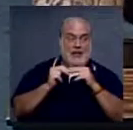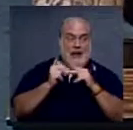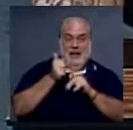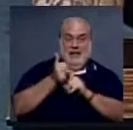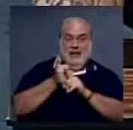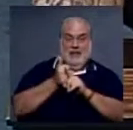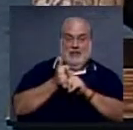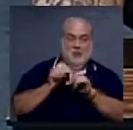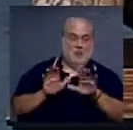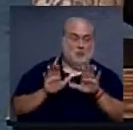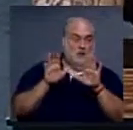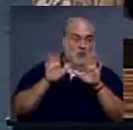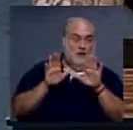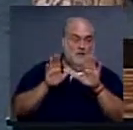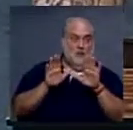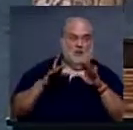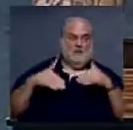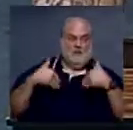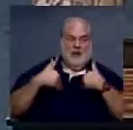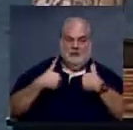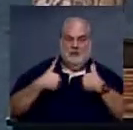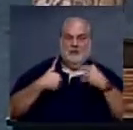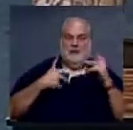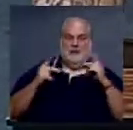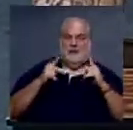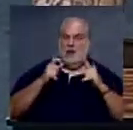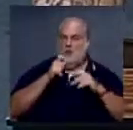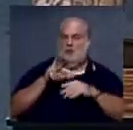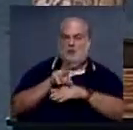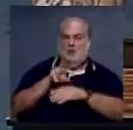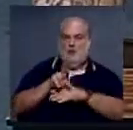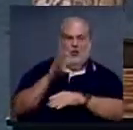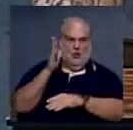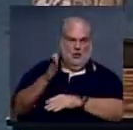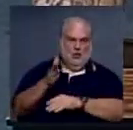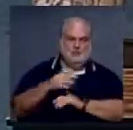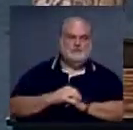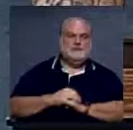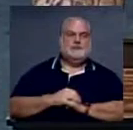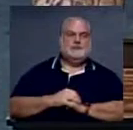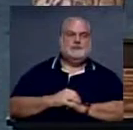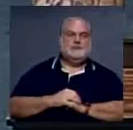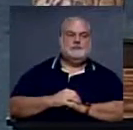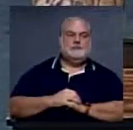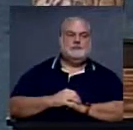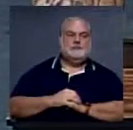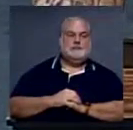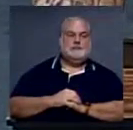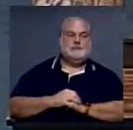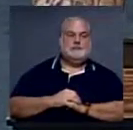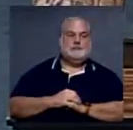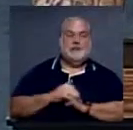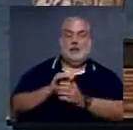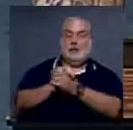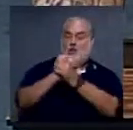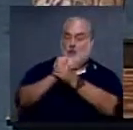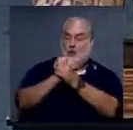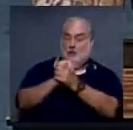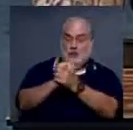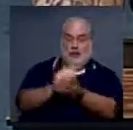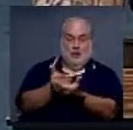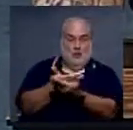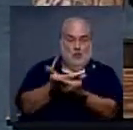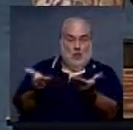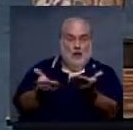facilities for these animals and for the people who will utilize this. I congratulate you also